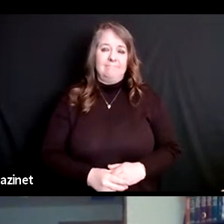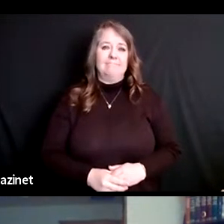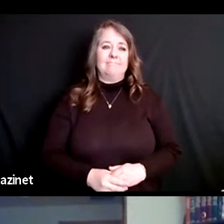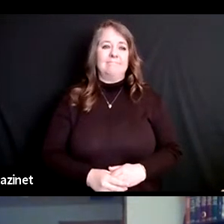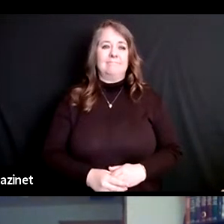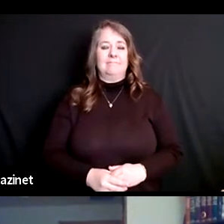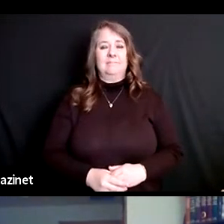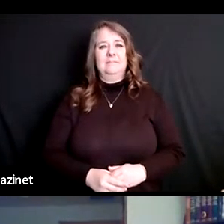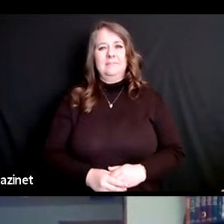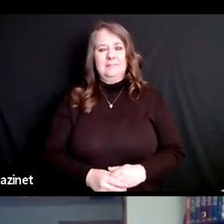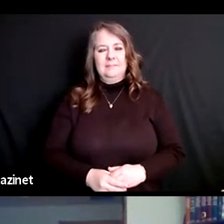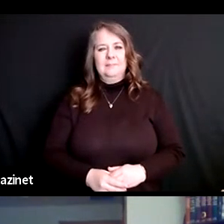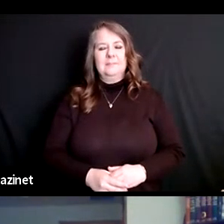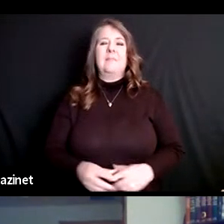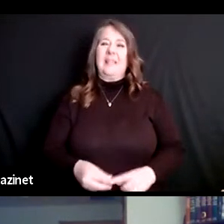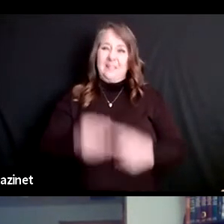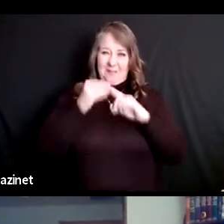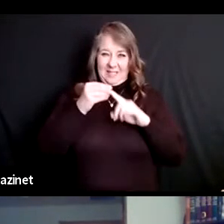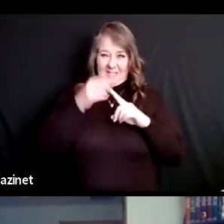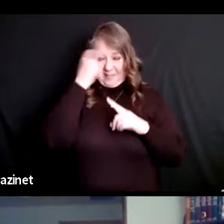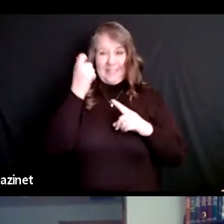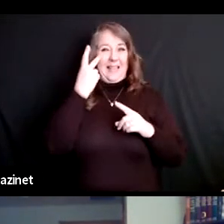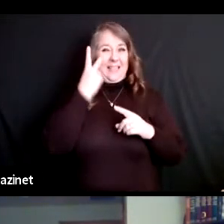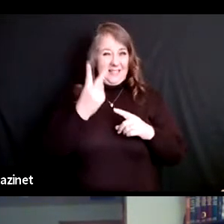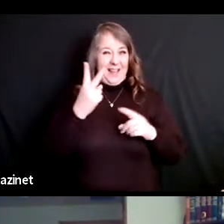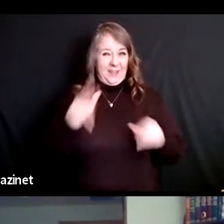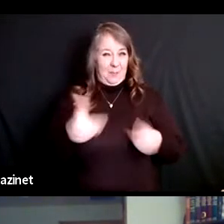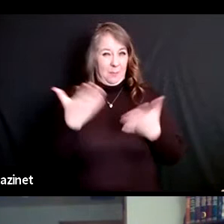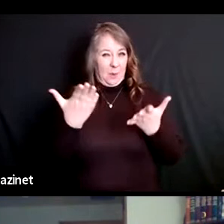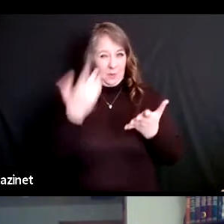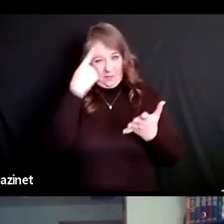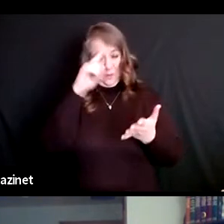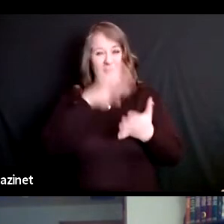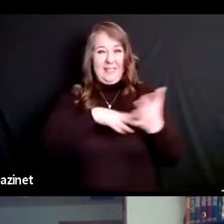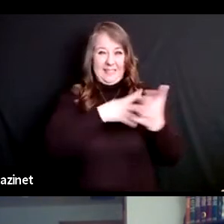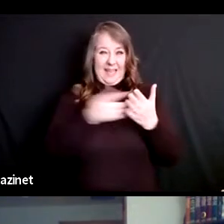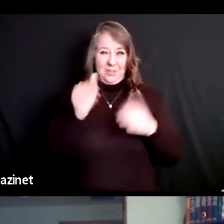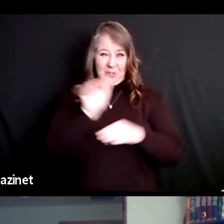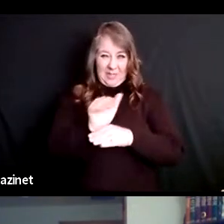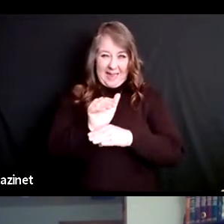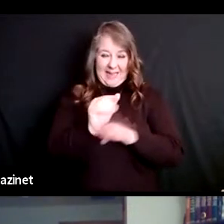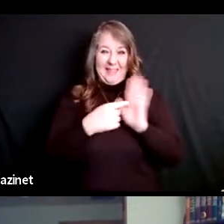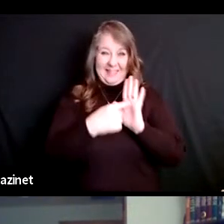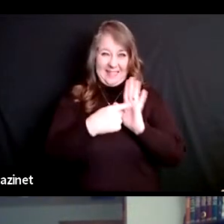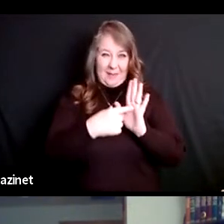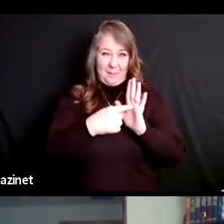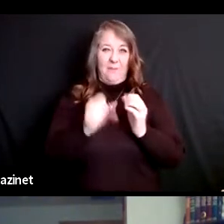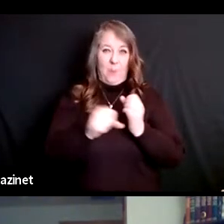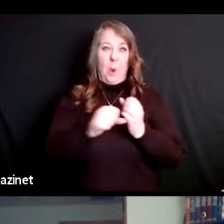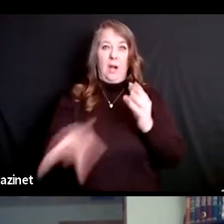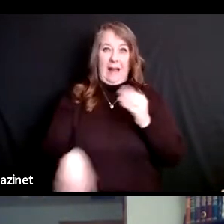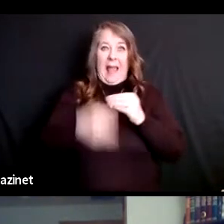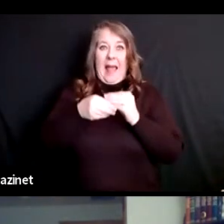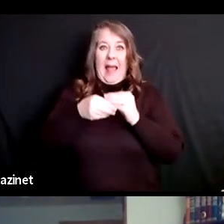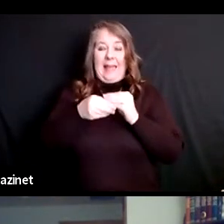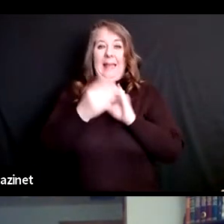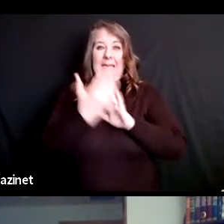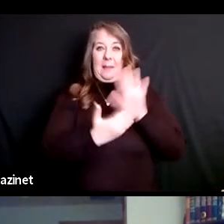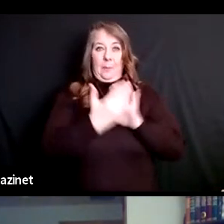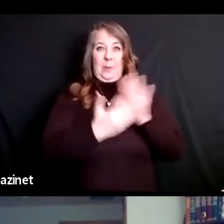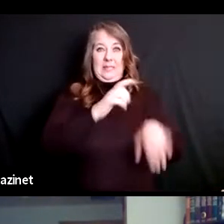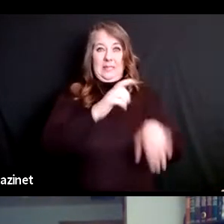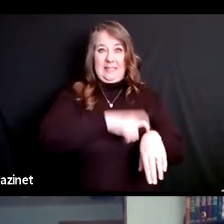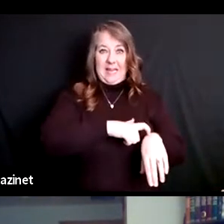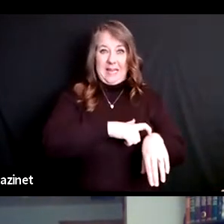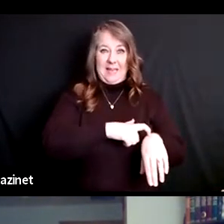And especially as I saw the proposed schedule for tonight, or the sample schedule for extending in-person time,